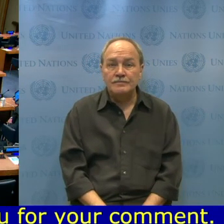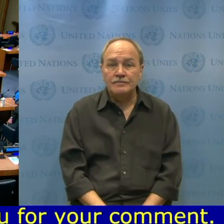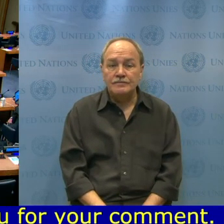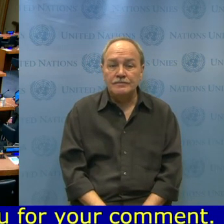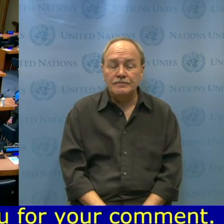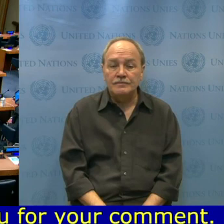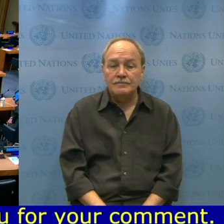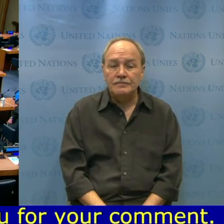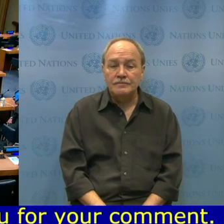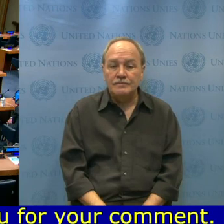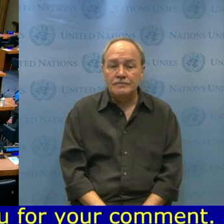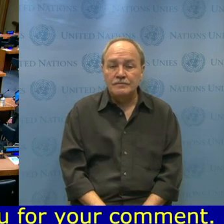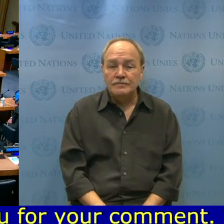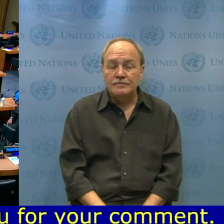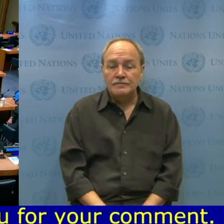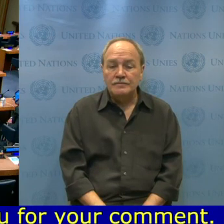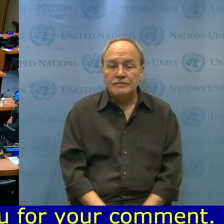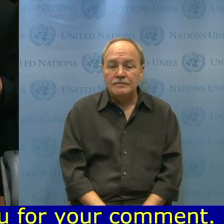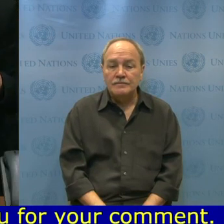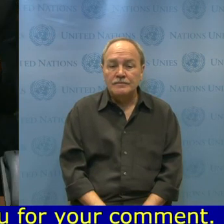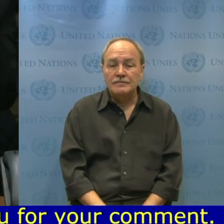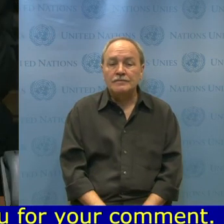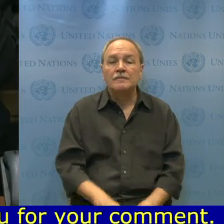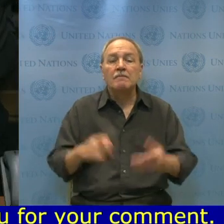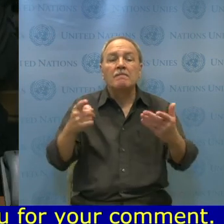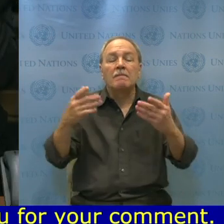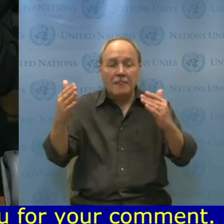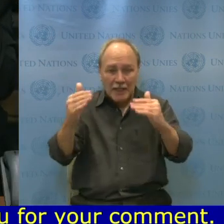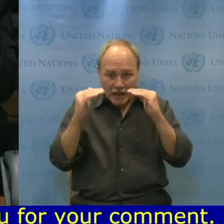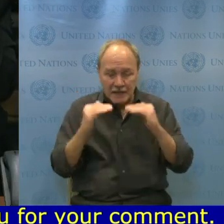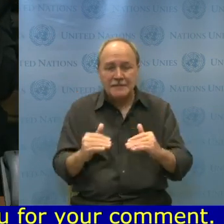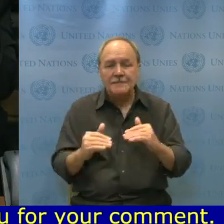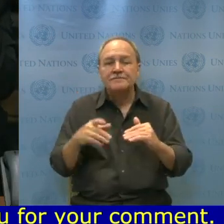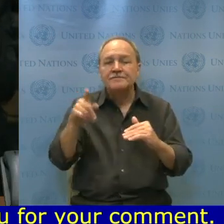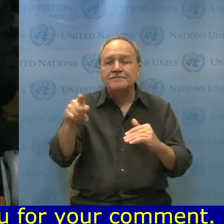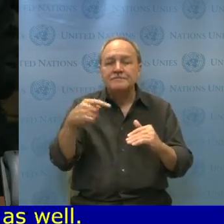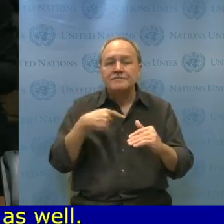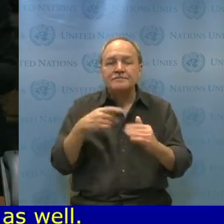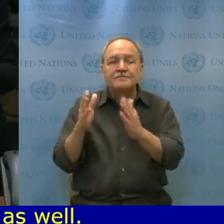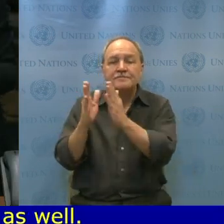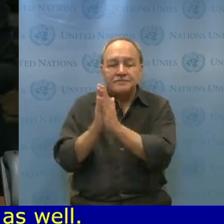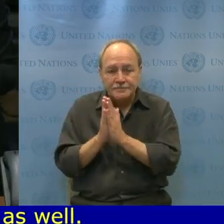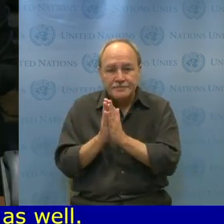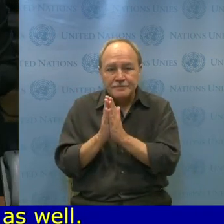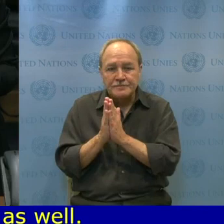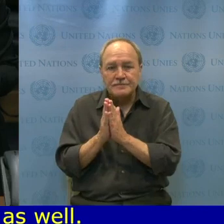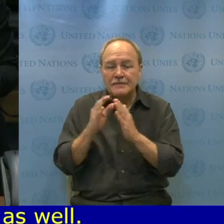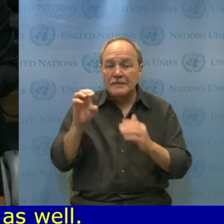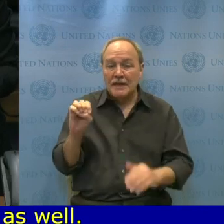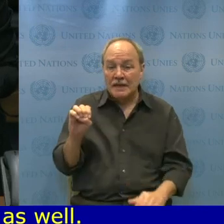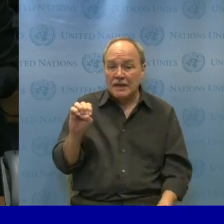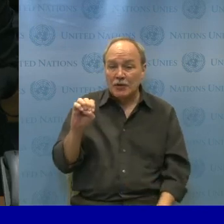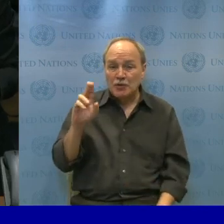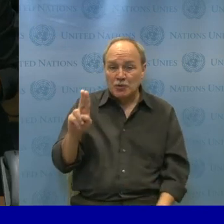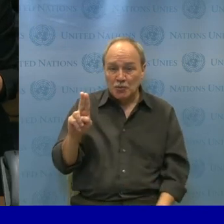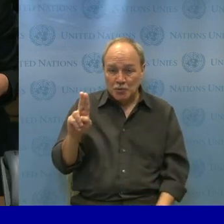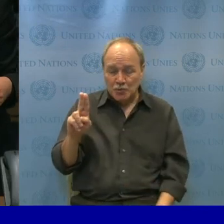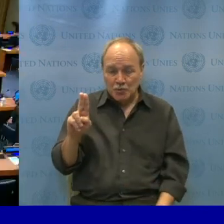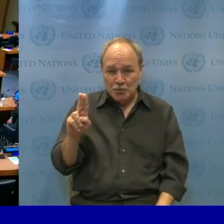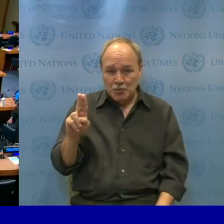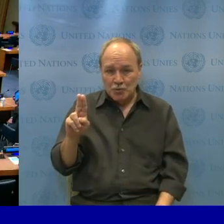We'll move on to the statements. Next, I would ask the delegation of the European Union to kindly take the